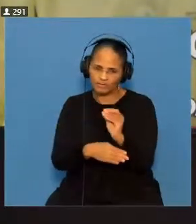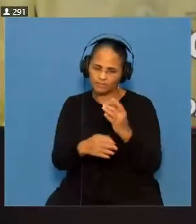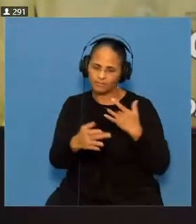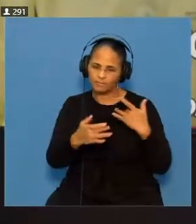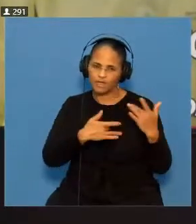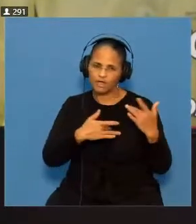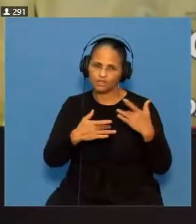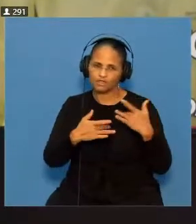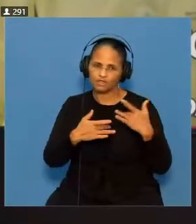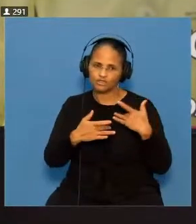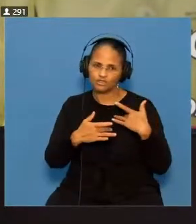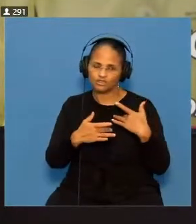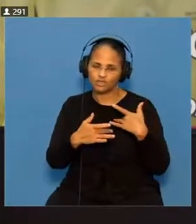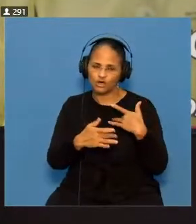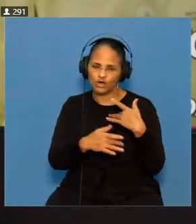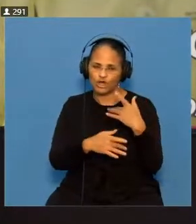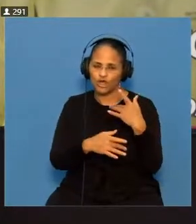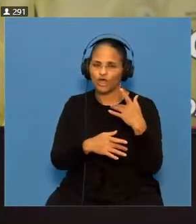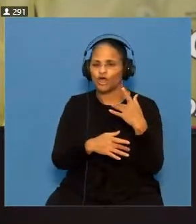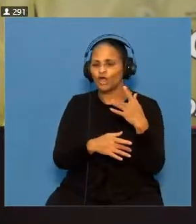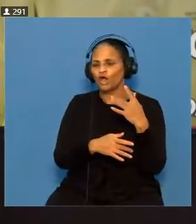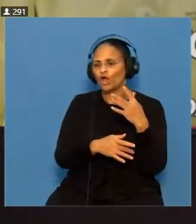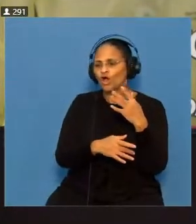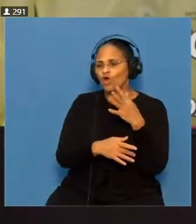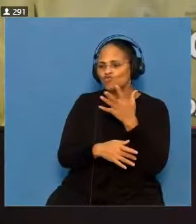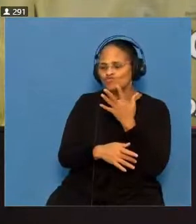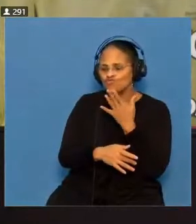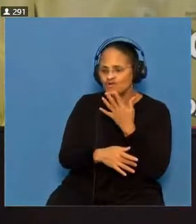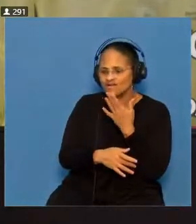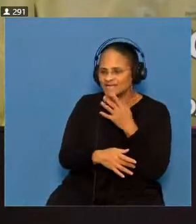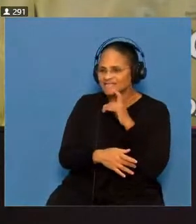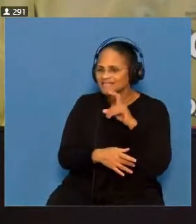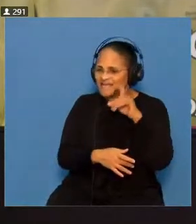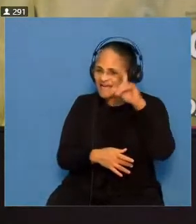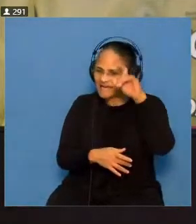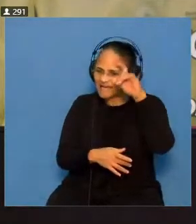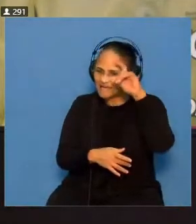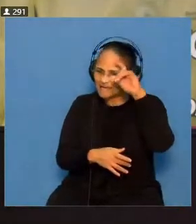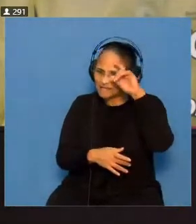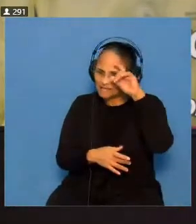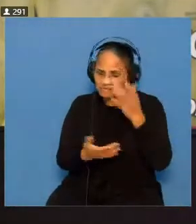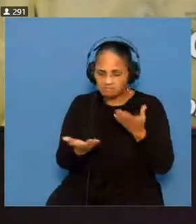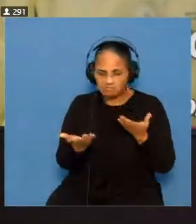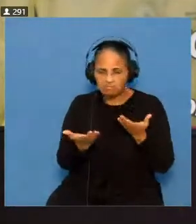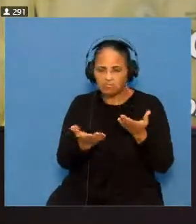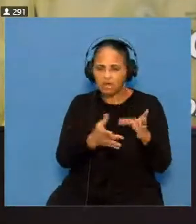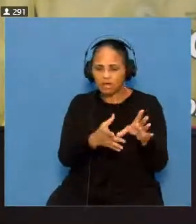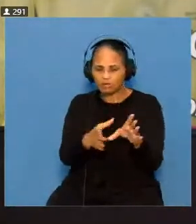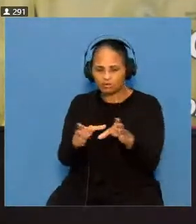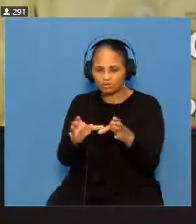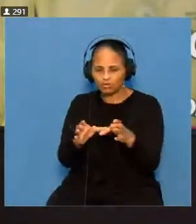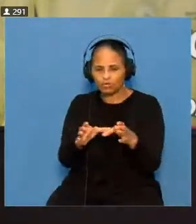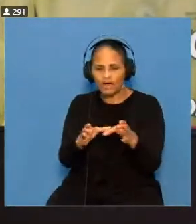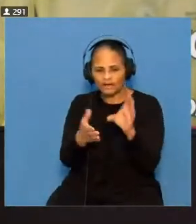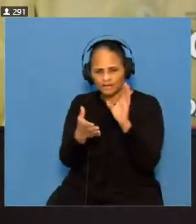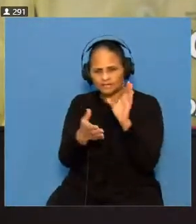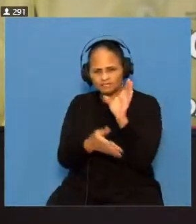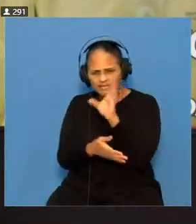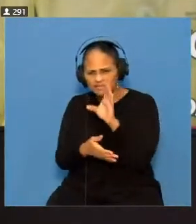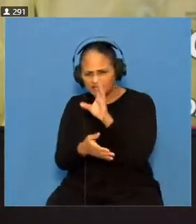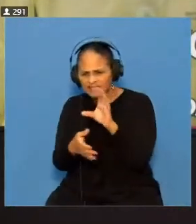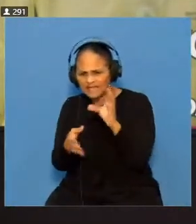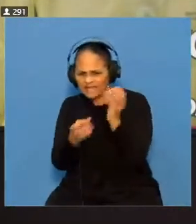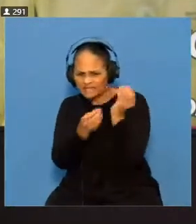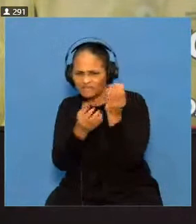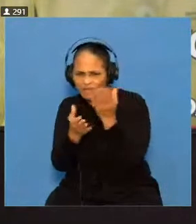concerning race, sex, orientation, and so forth. I can seek to get that information. I'm not sure how